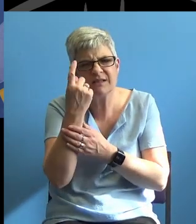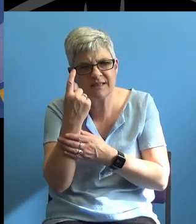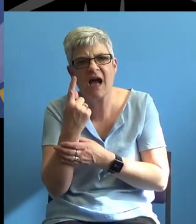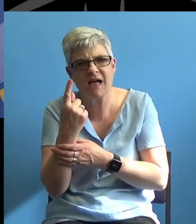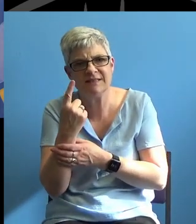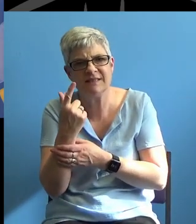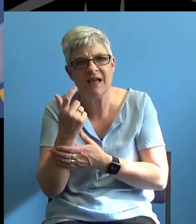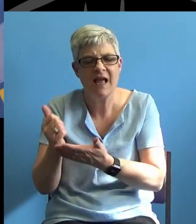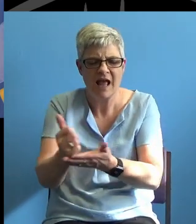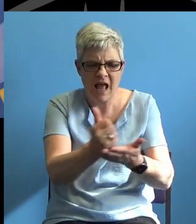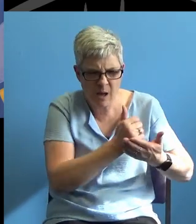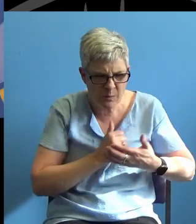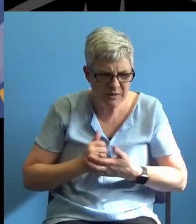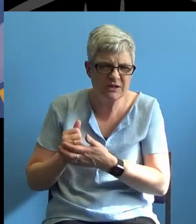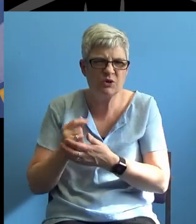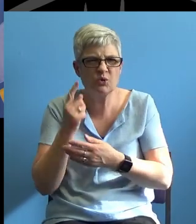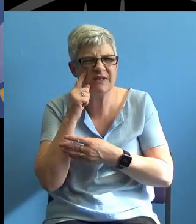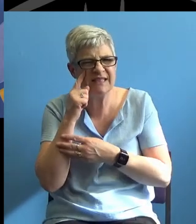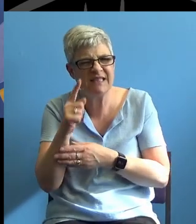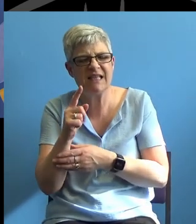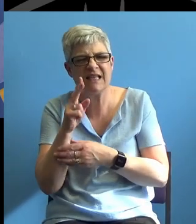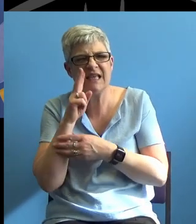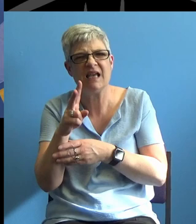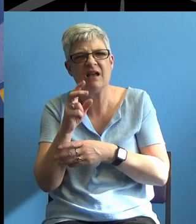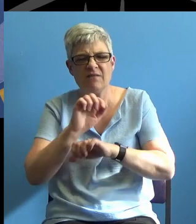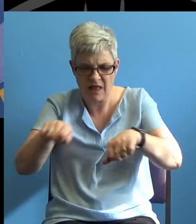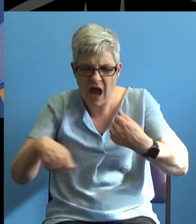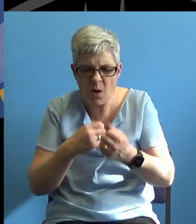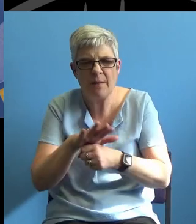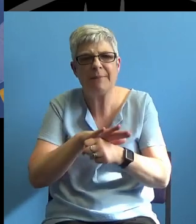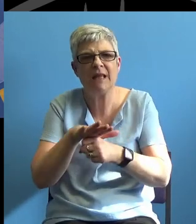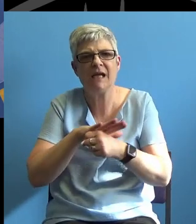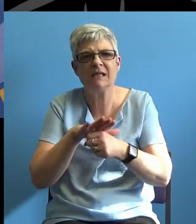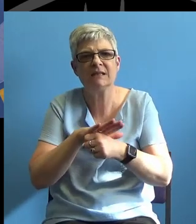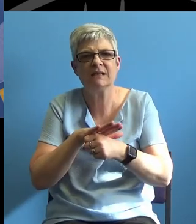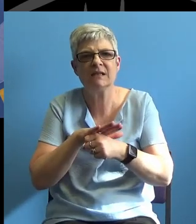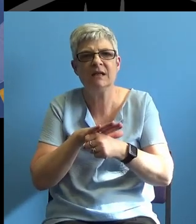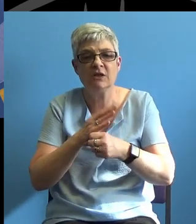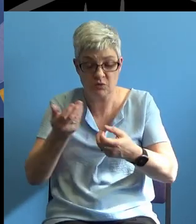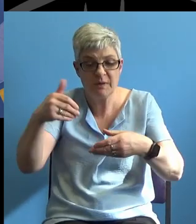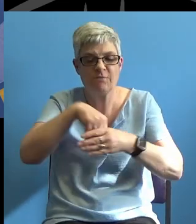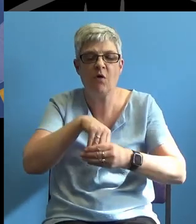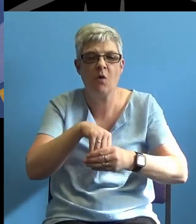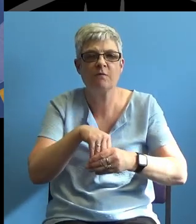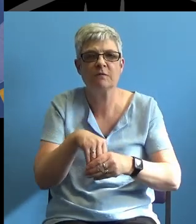that. Help us to see our place in that. Help us to take our part in that.